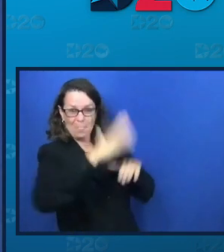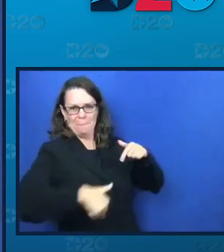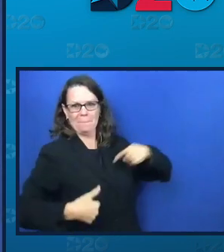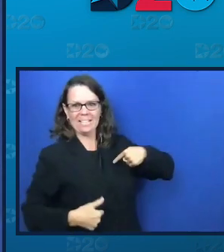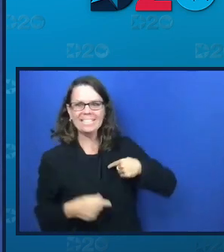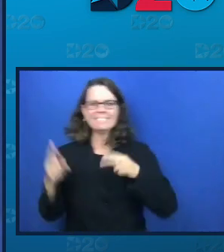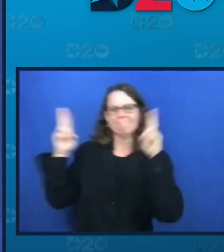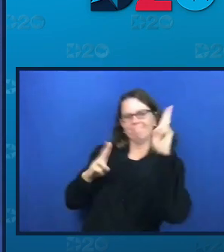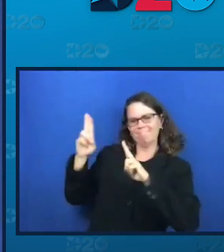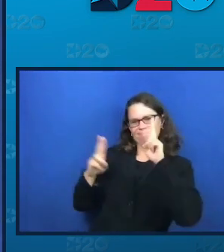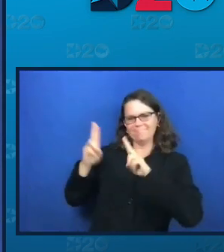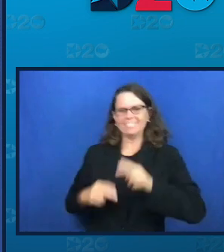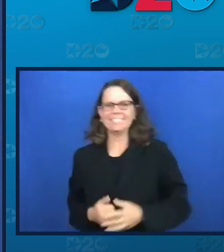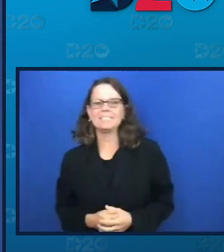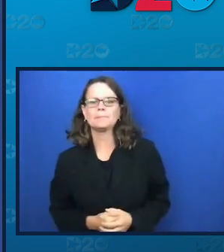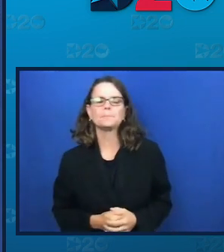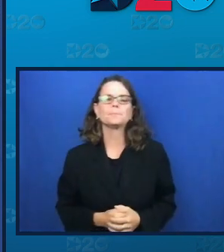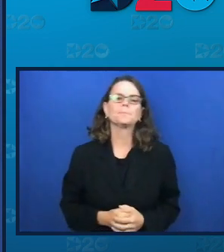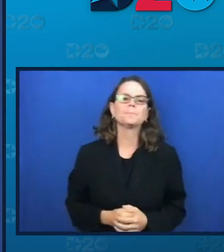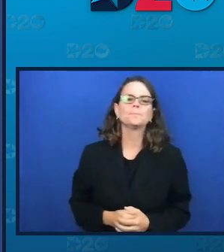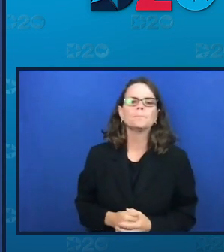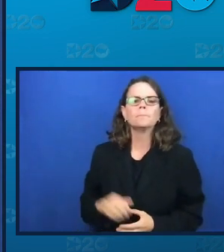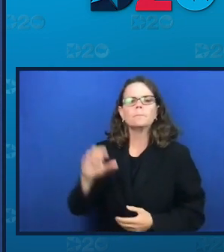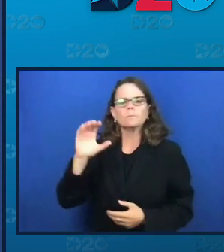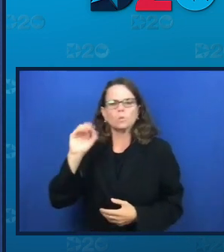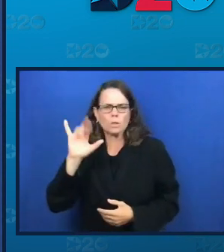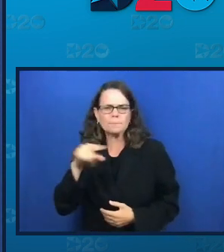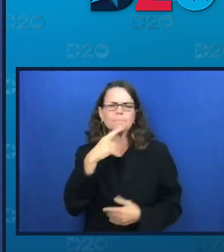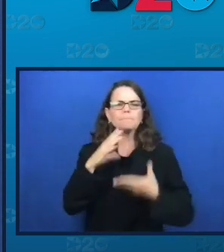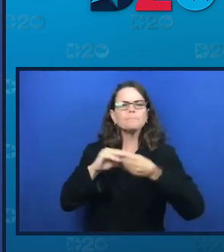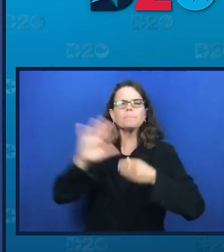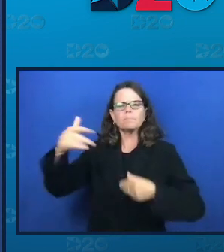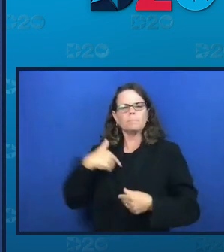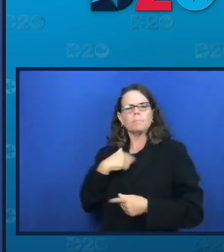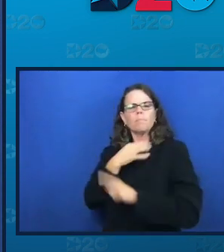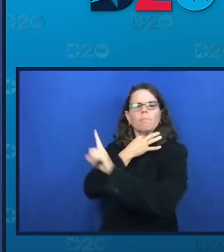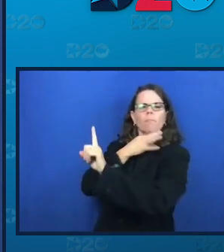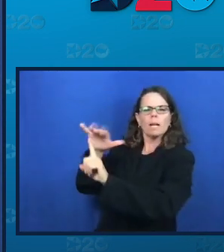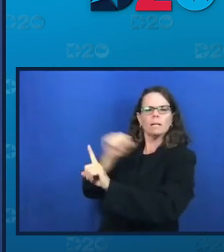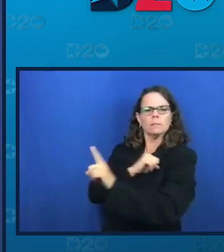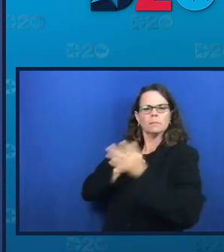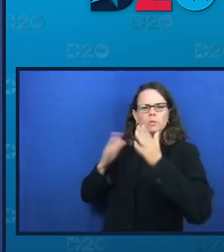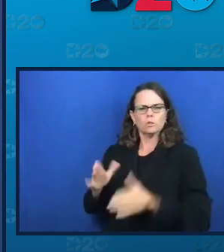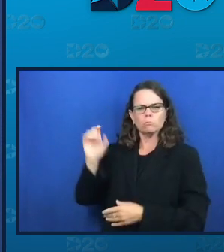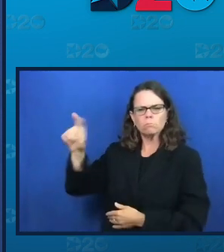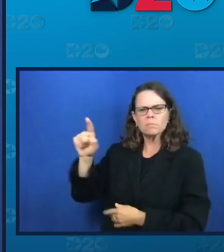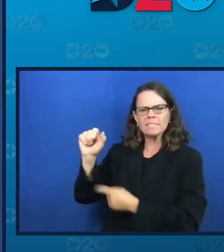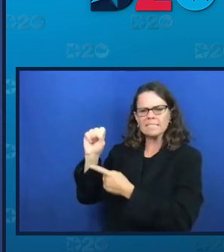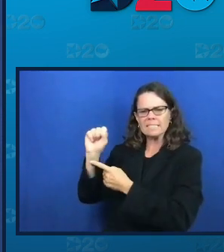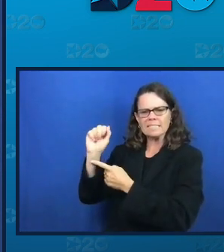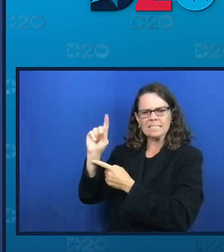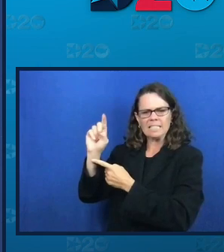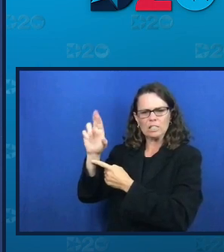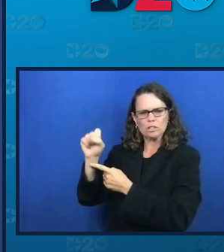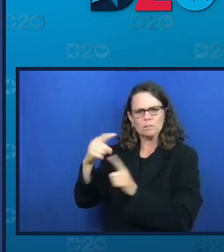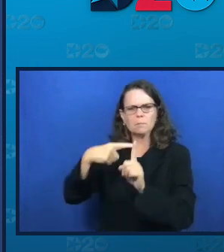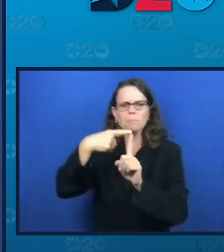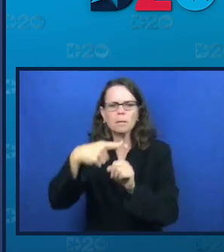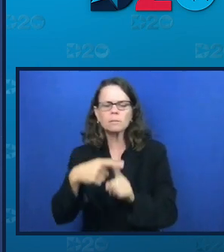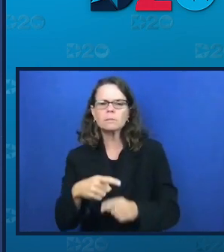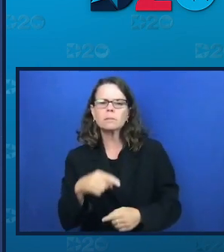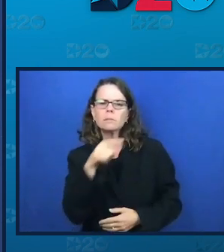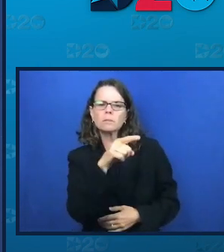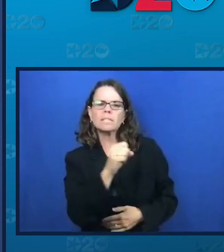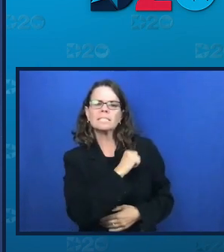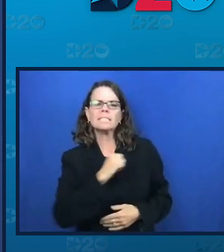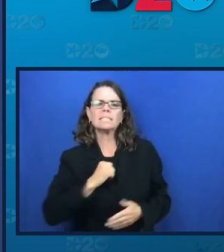Hey, I'm curious, because Senator Sanders and Senator Klobuchar, you actually served with Joe Biden in the Senate. I'm wondering if you